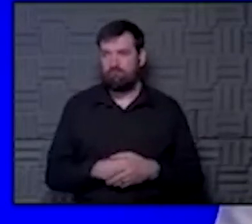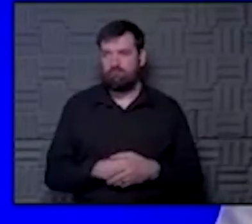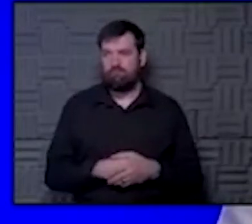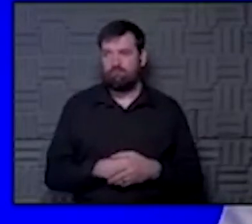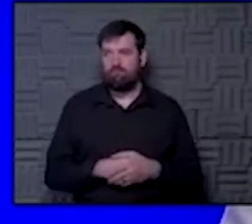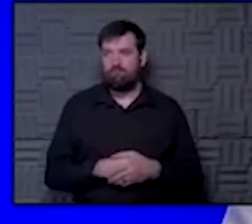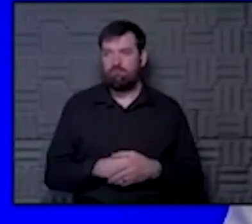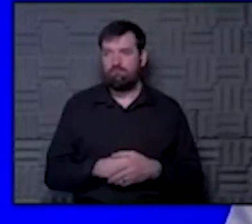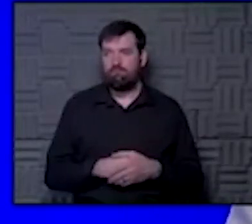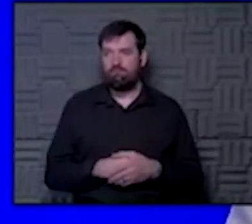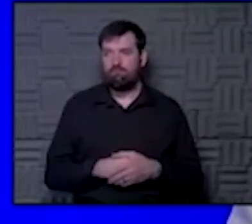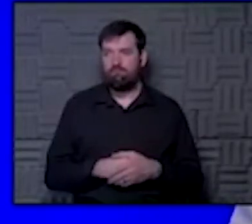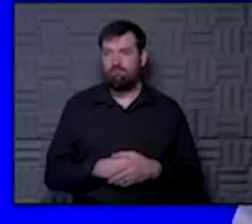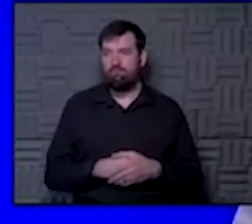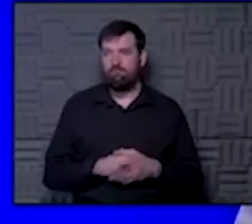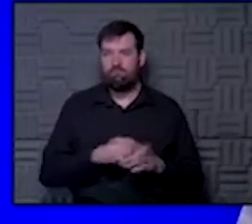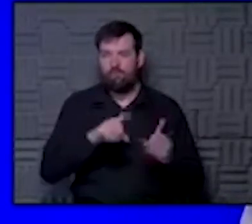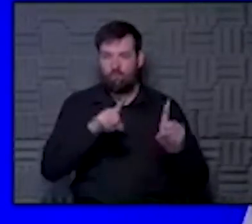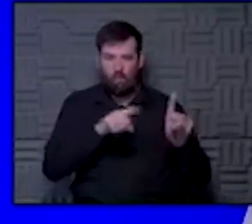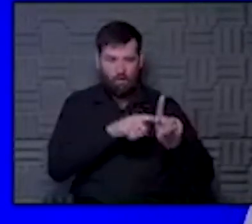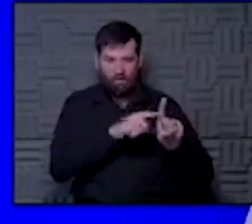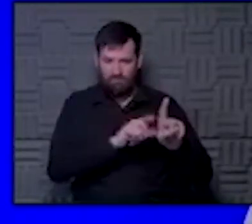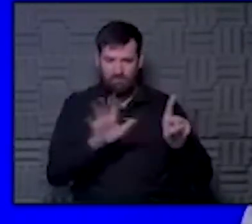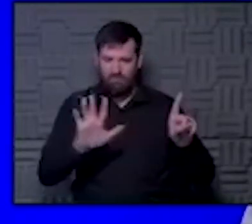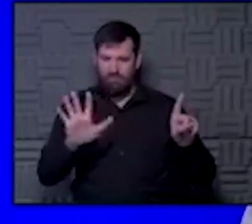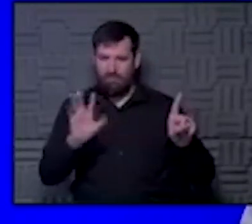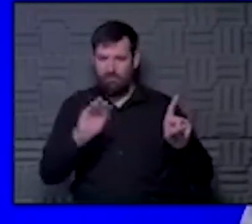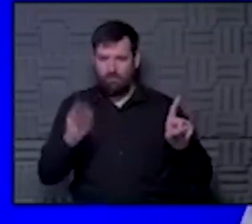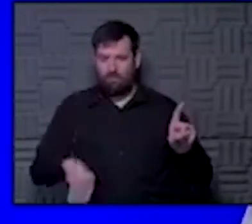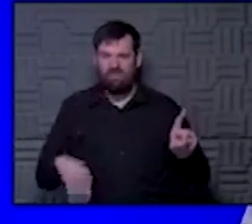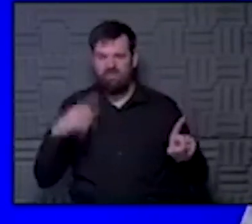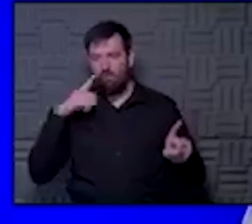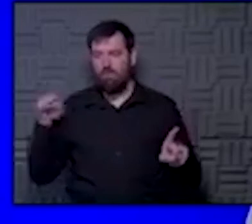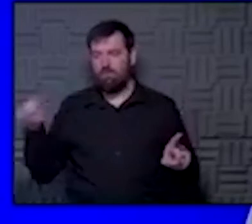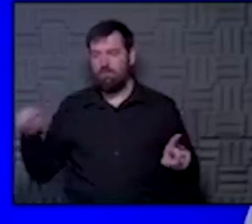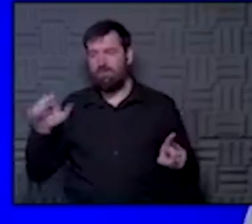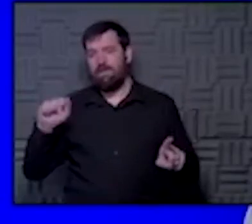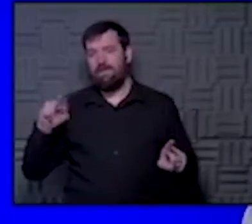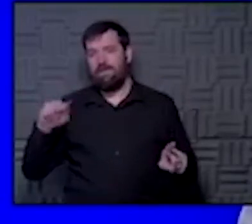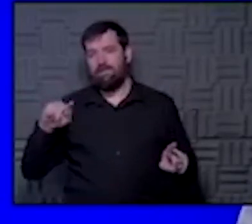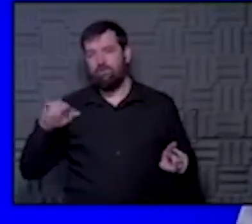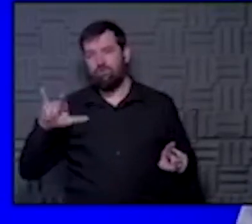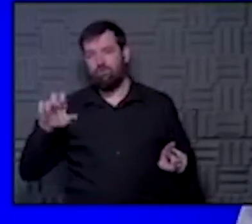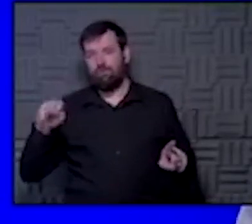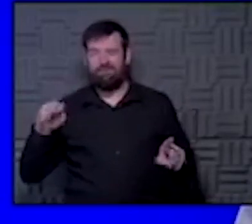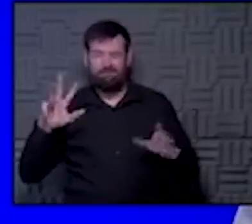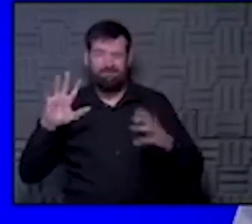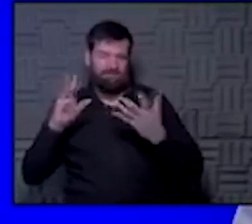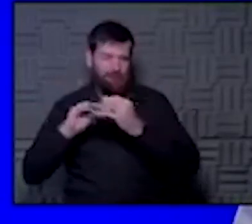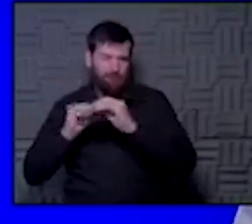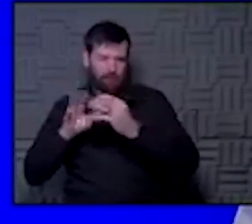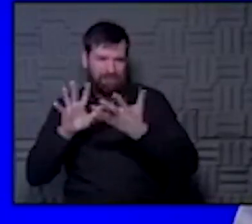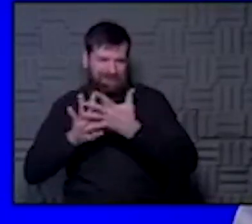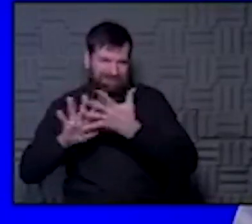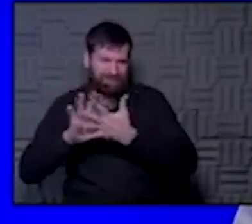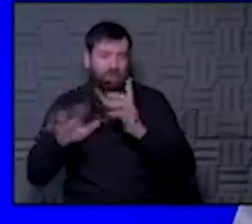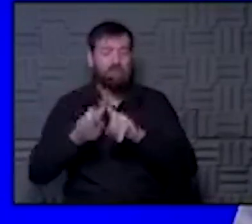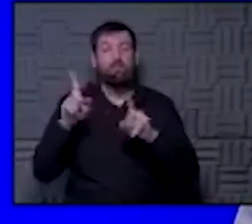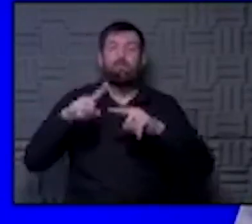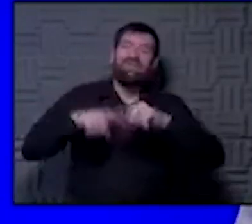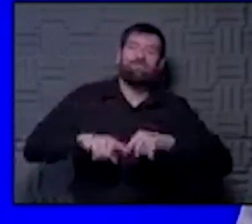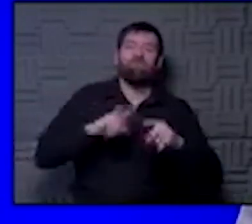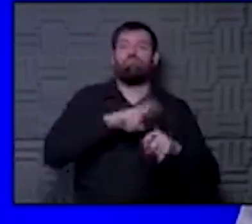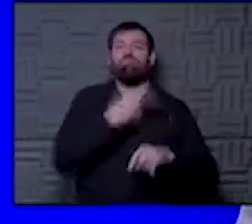around 1 to 5% if you get the antigen test, and I'm a little bit off on those numbers, but just understand it's based off the risk of